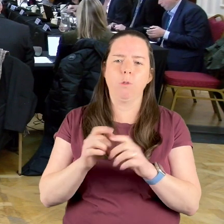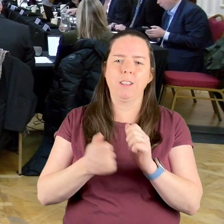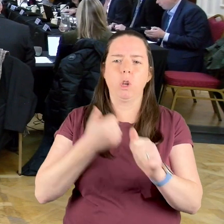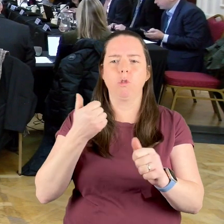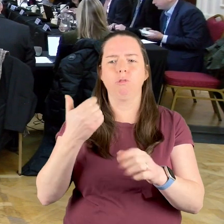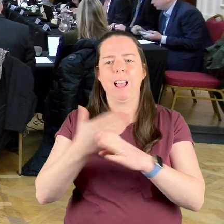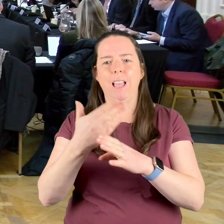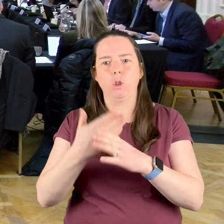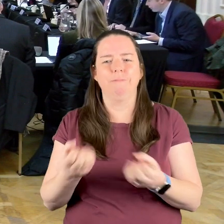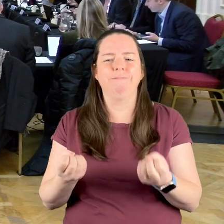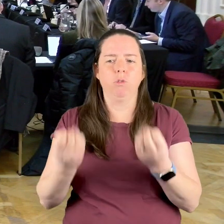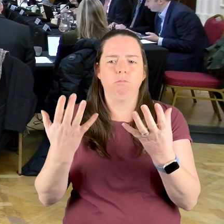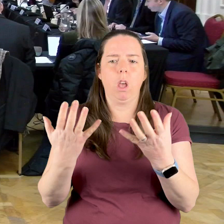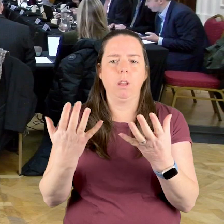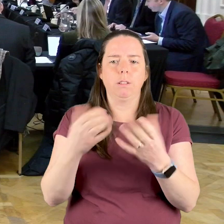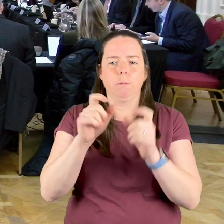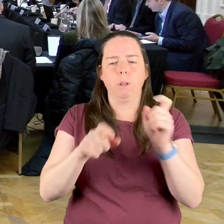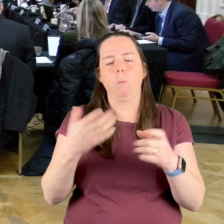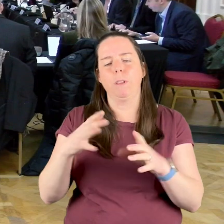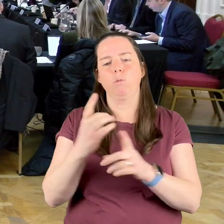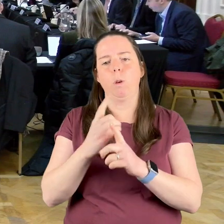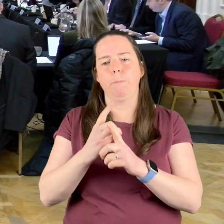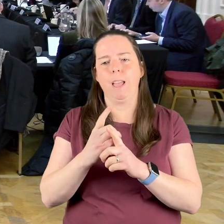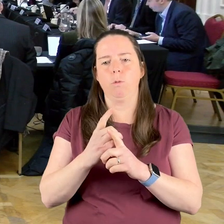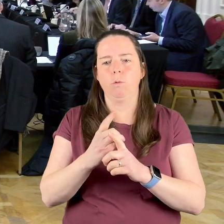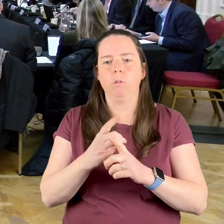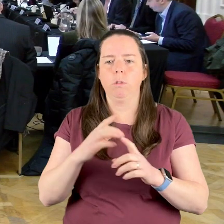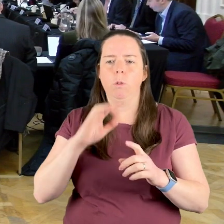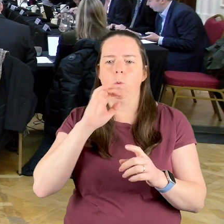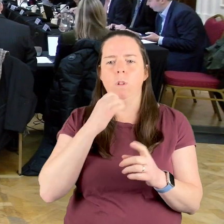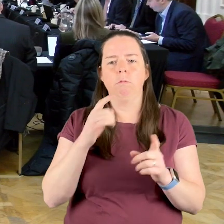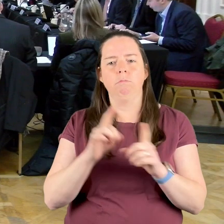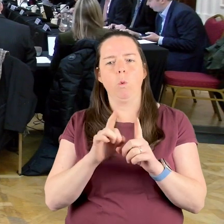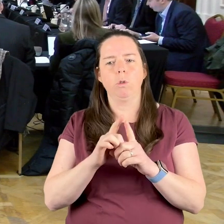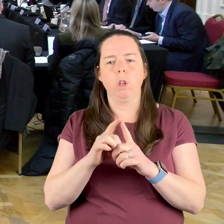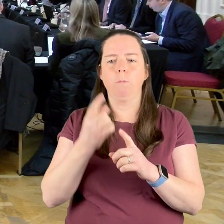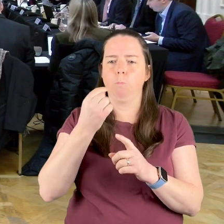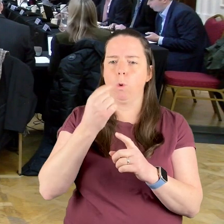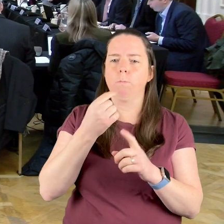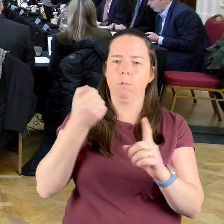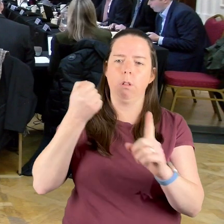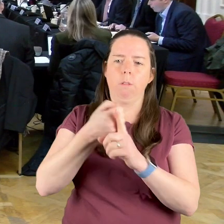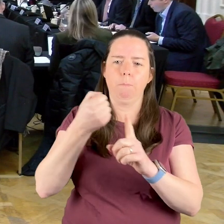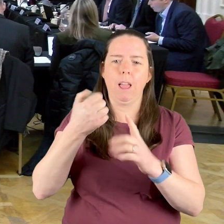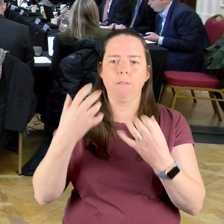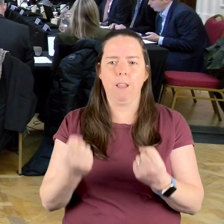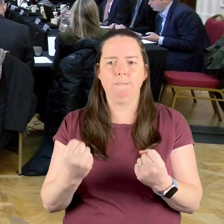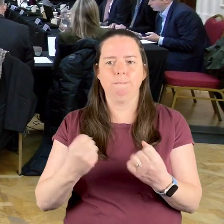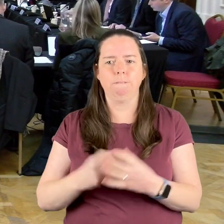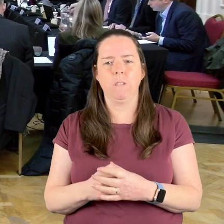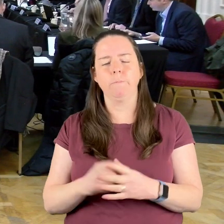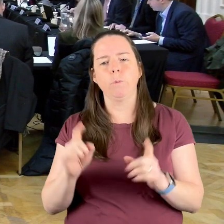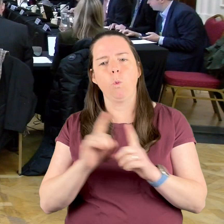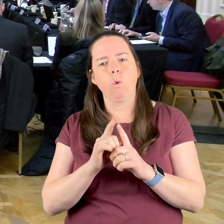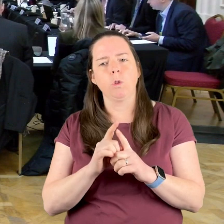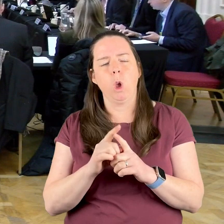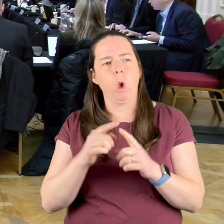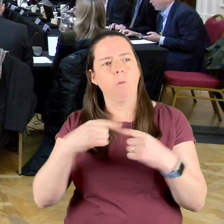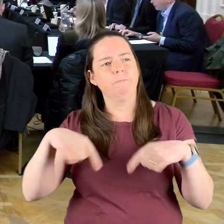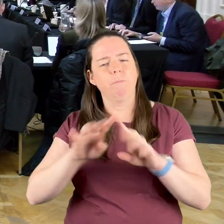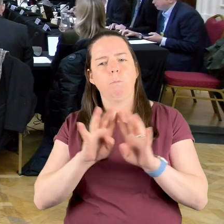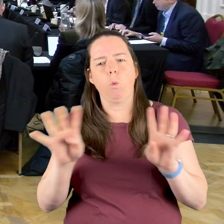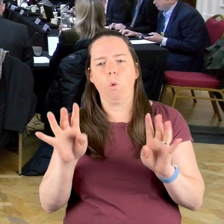that people have talked about earlier will also potentially have an impact going forward. And it's also